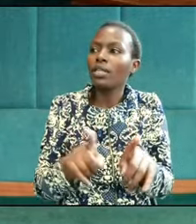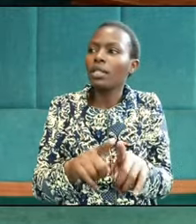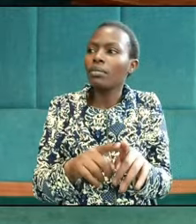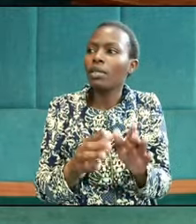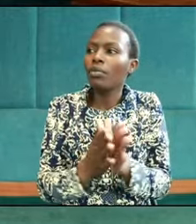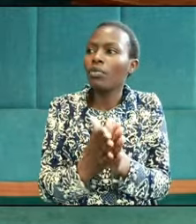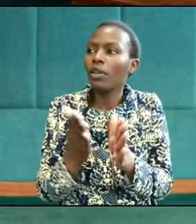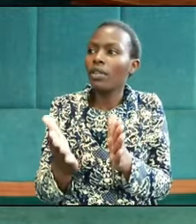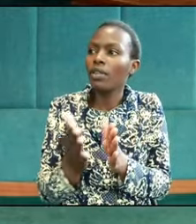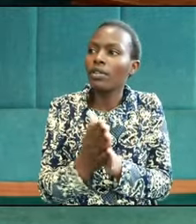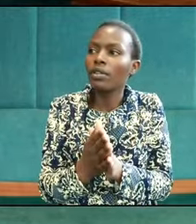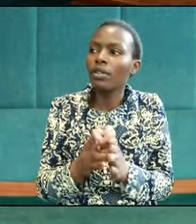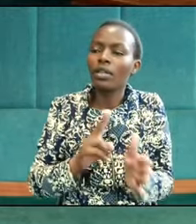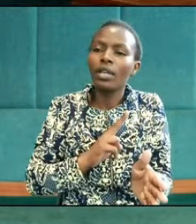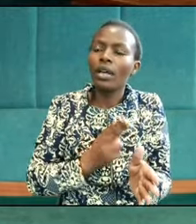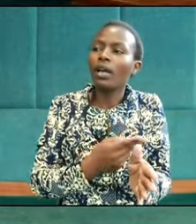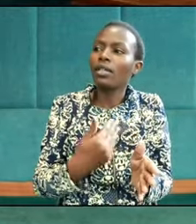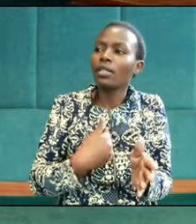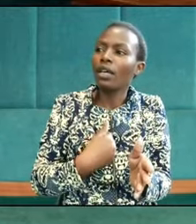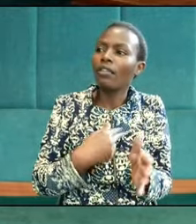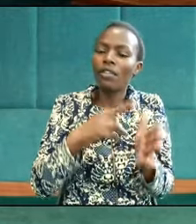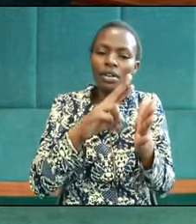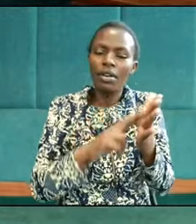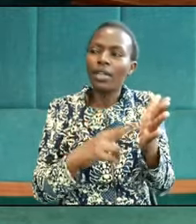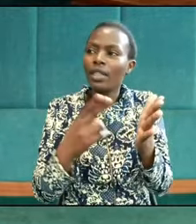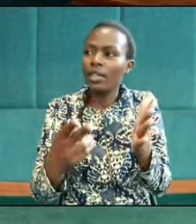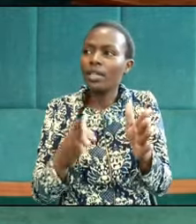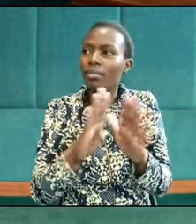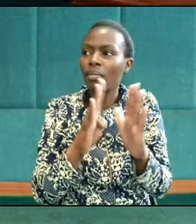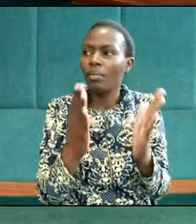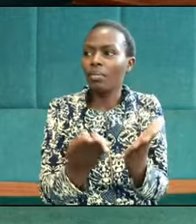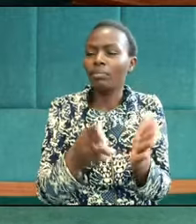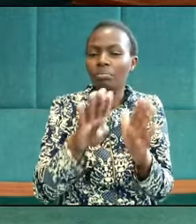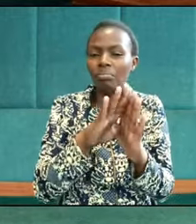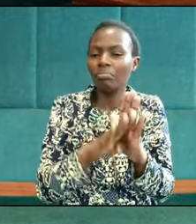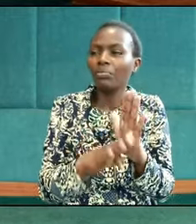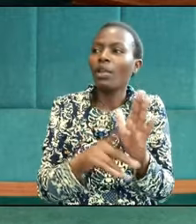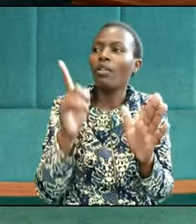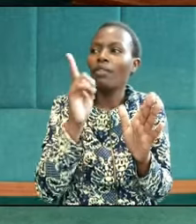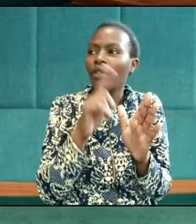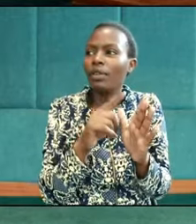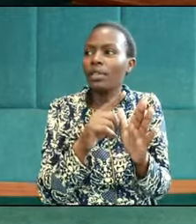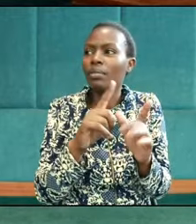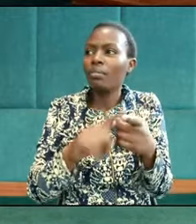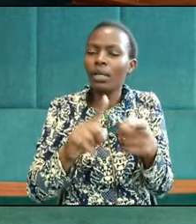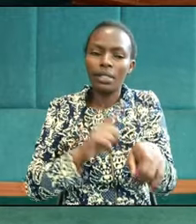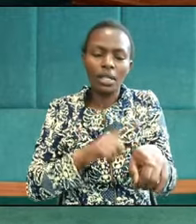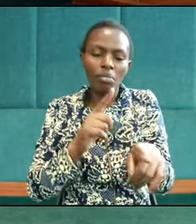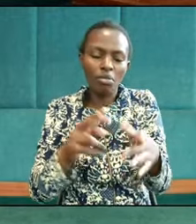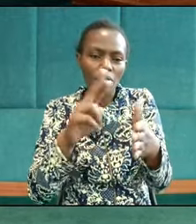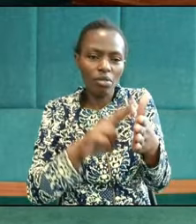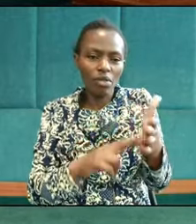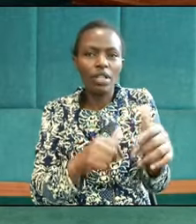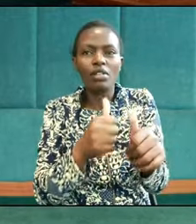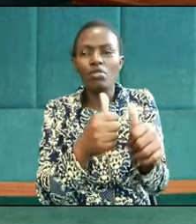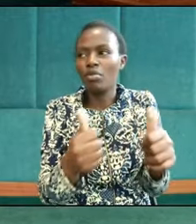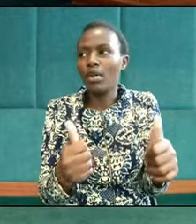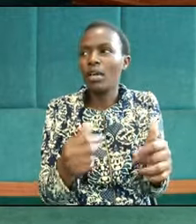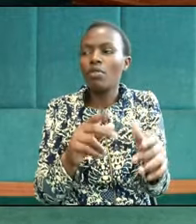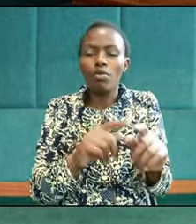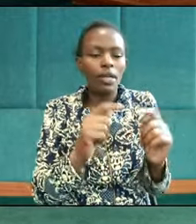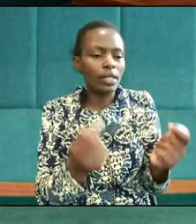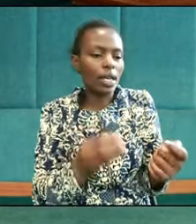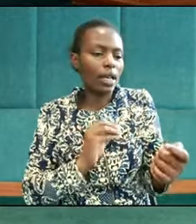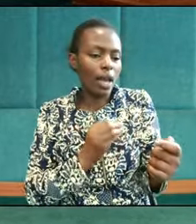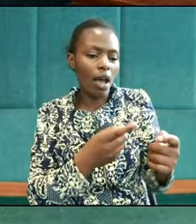that we sang, we won't really eat the Bible, but when we read the Bible and treasure the message to our hearts, we